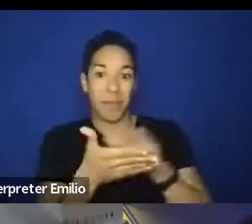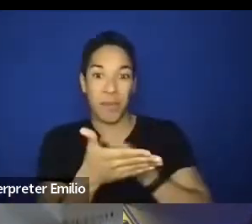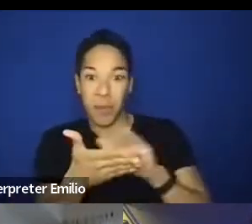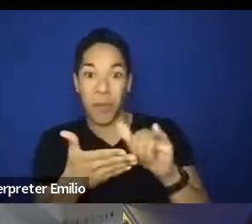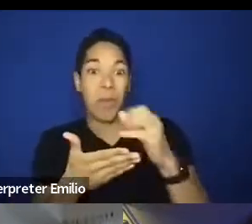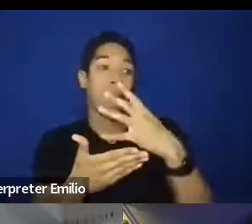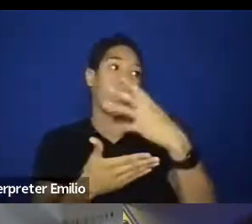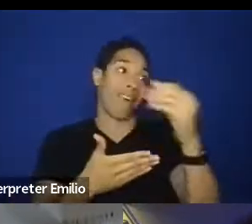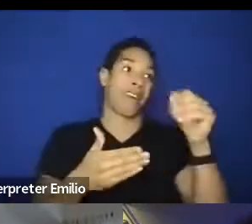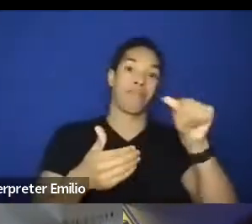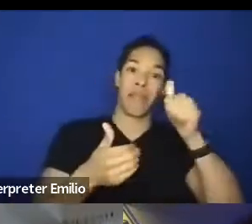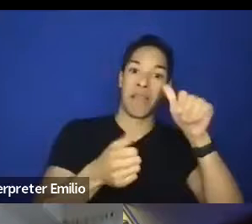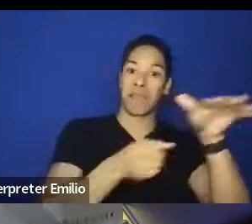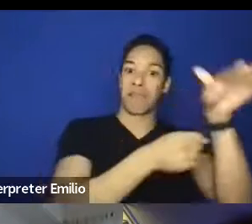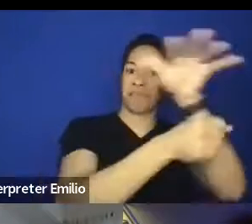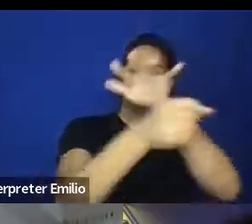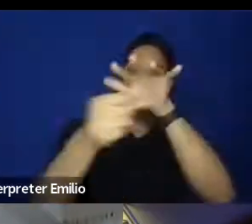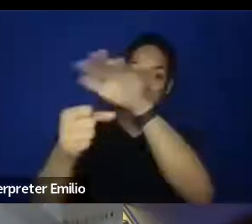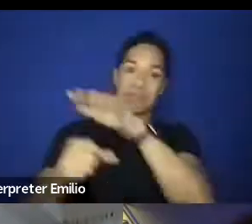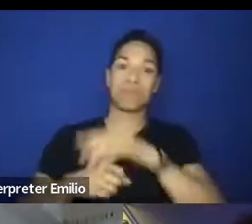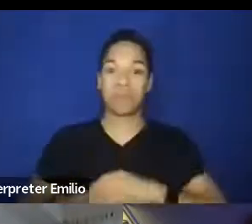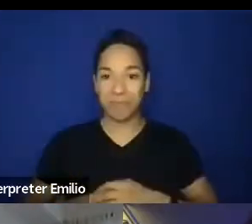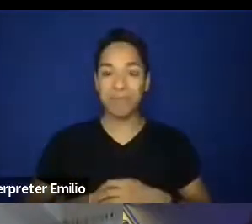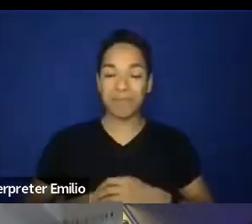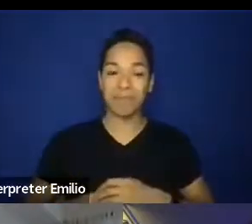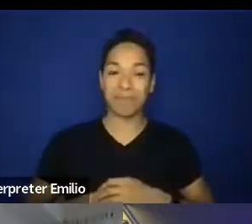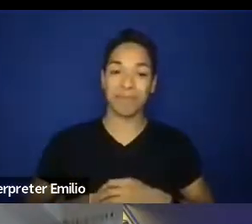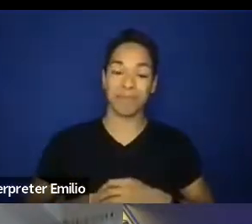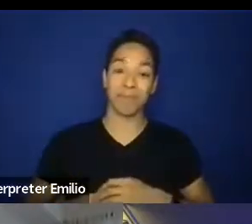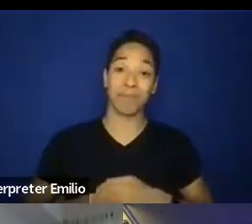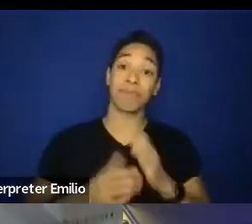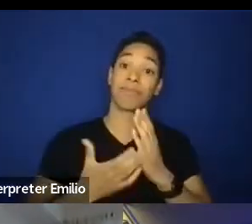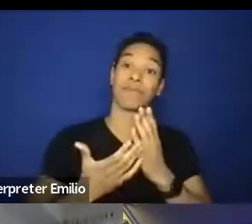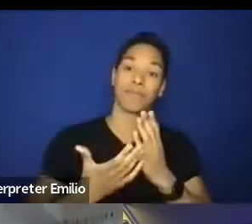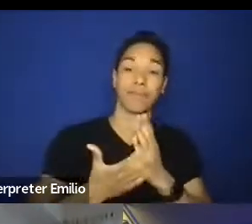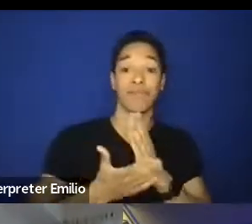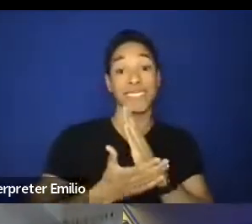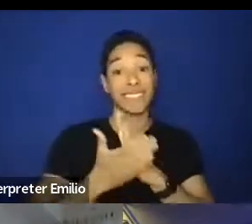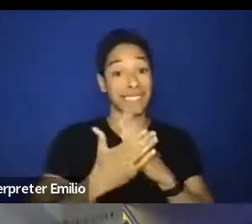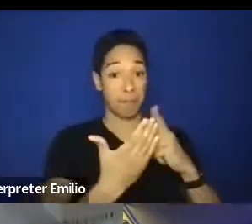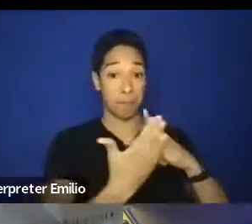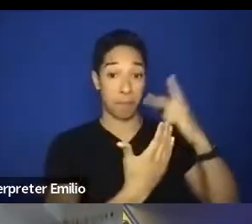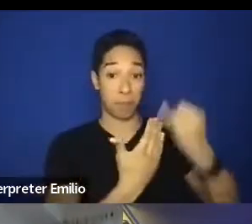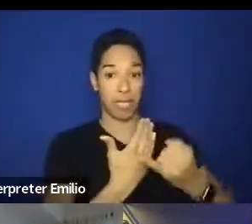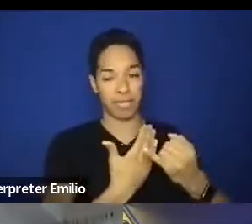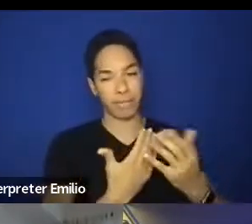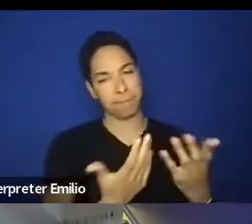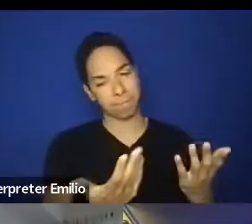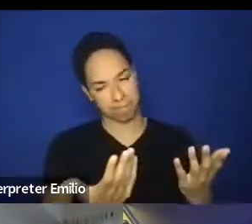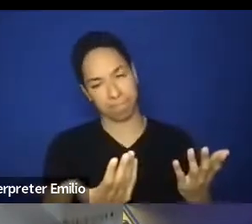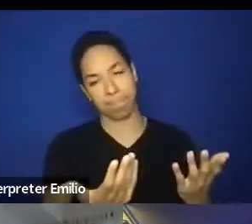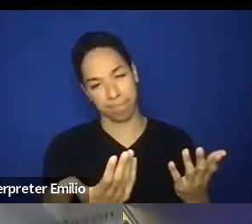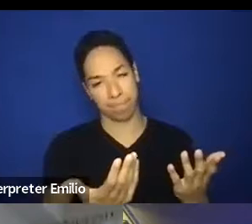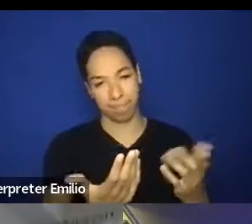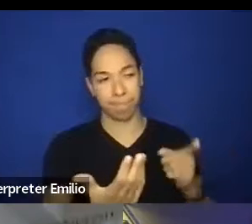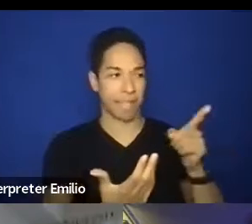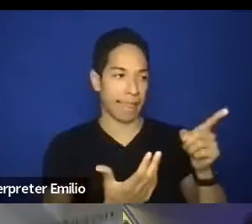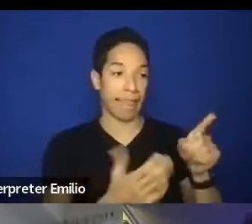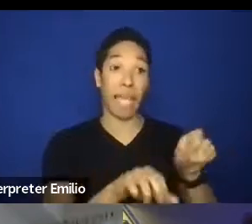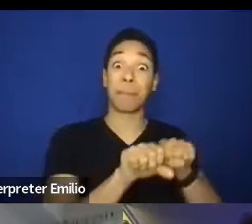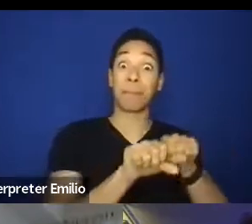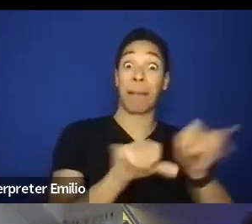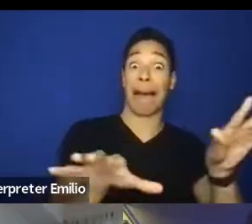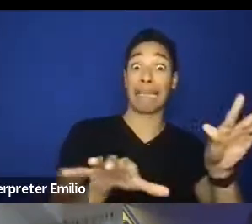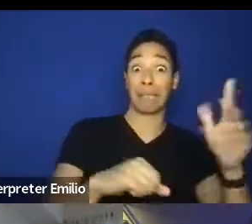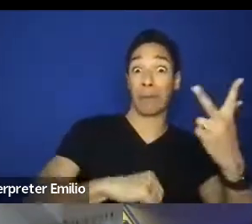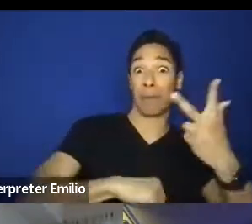well. But yes, those projects that want to happen, that they need to happen in 3 days also